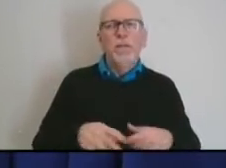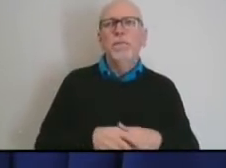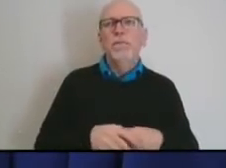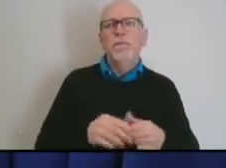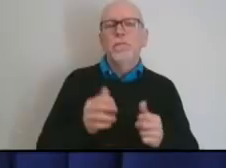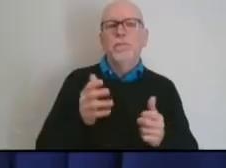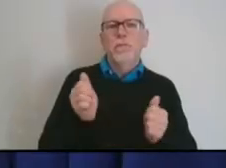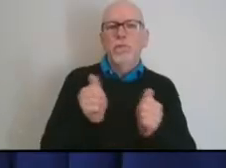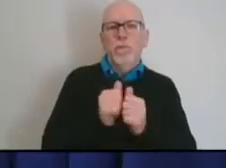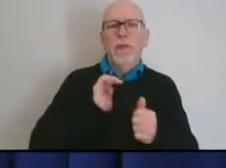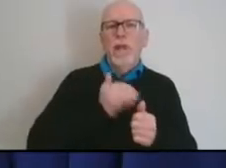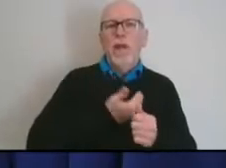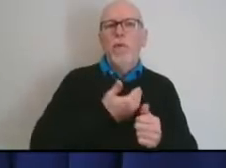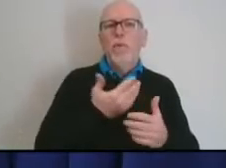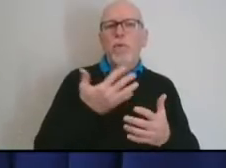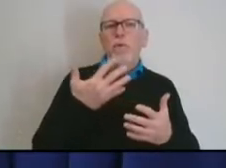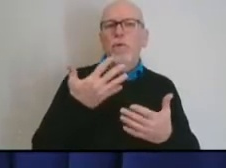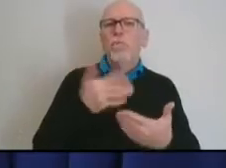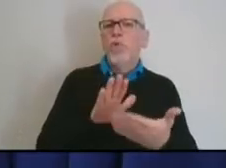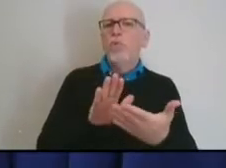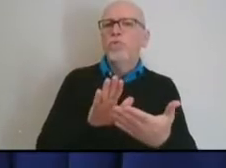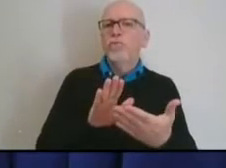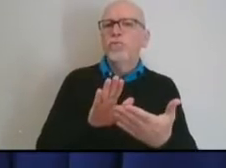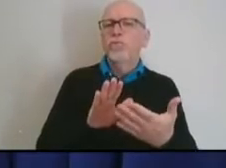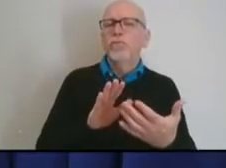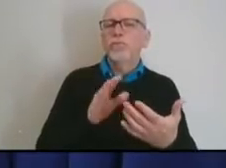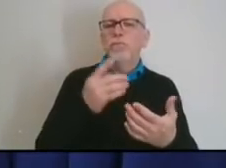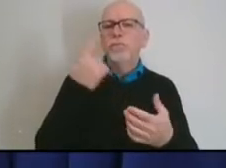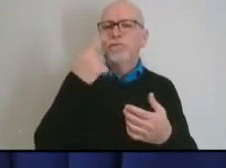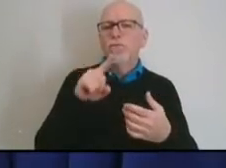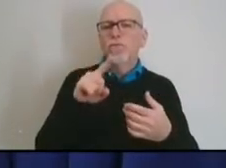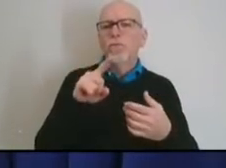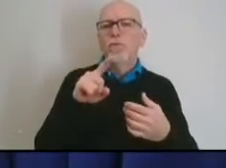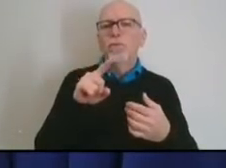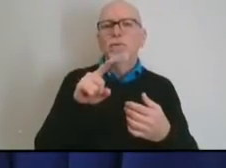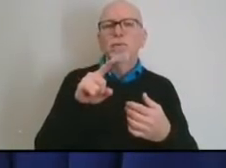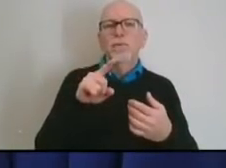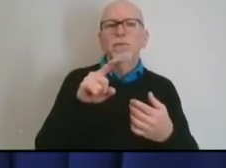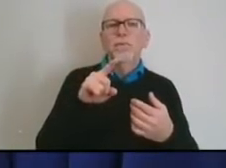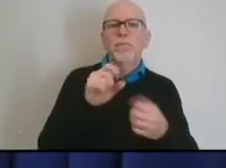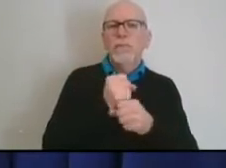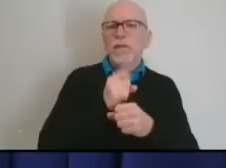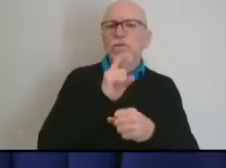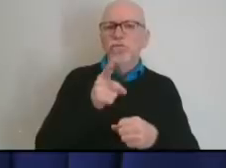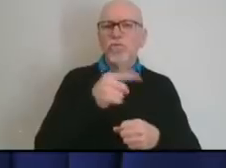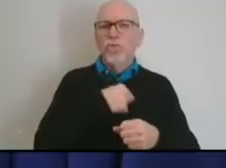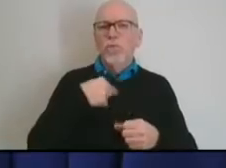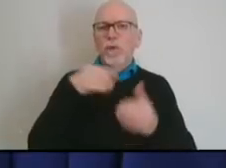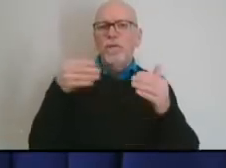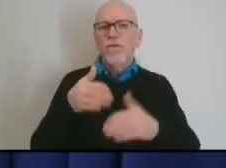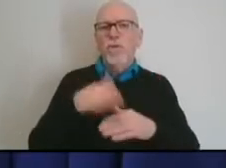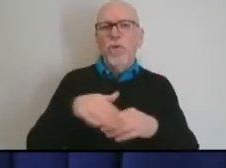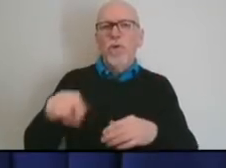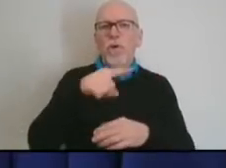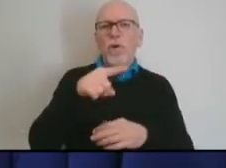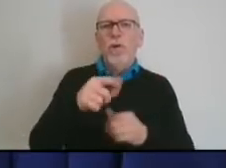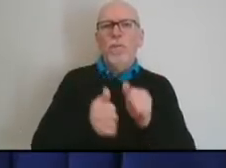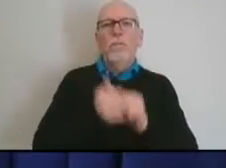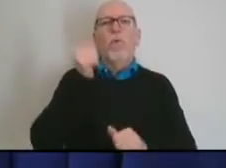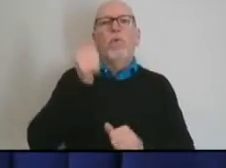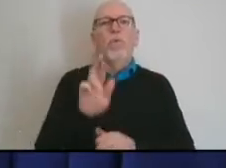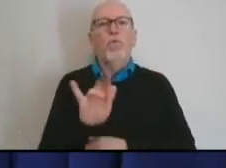the approach of making sure that we're focused on the most